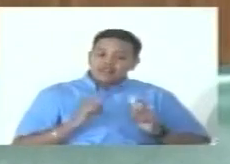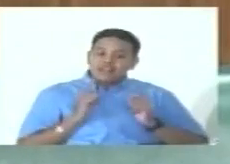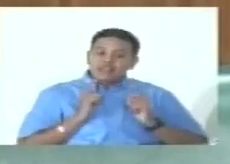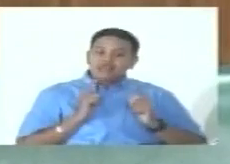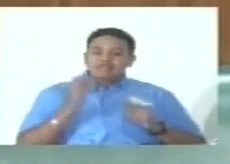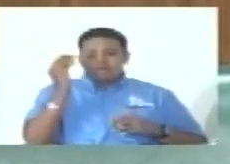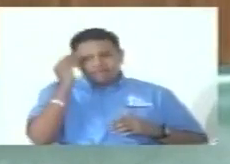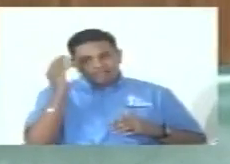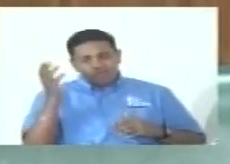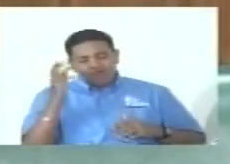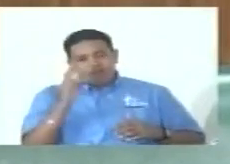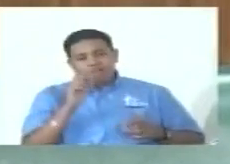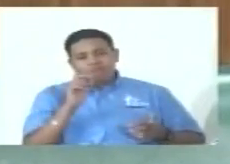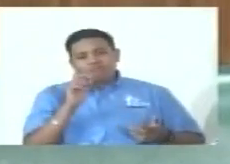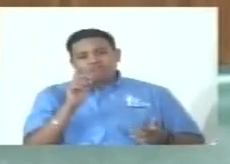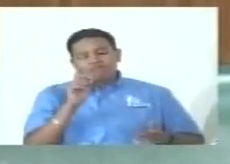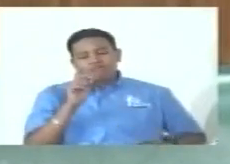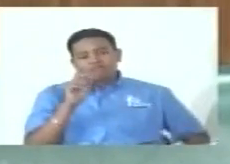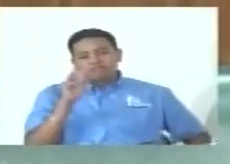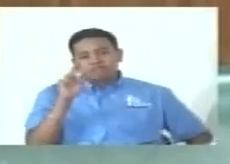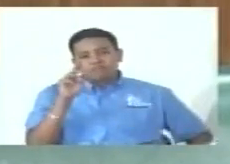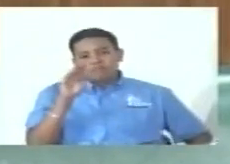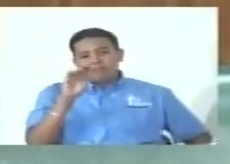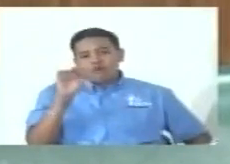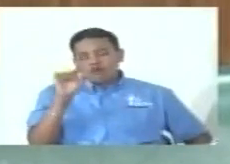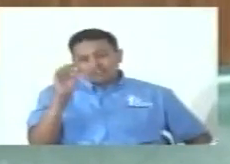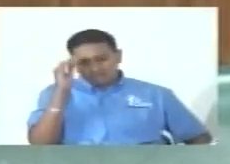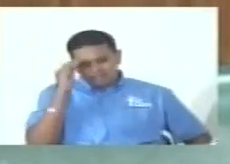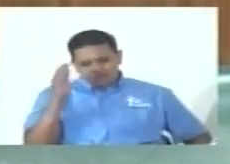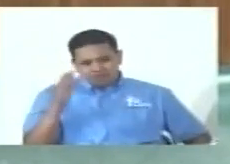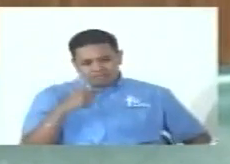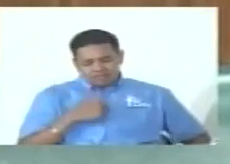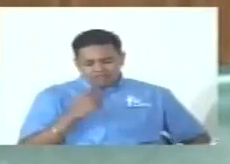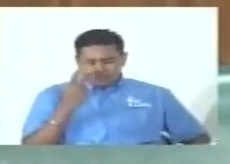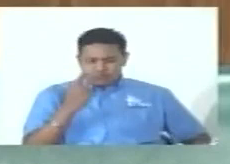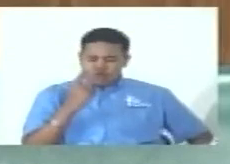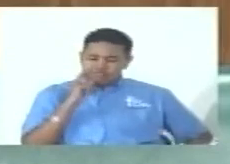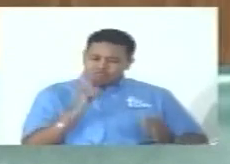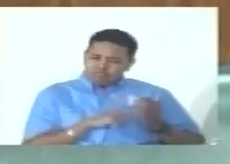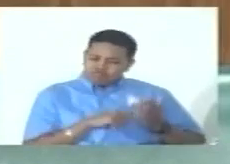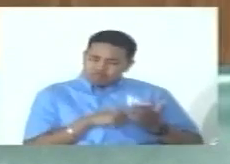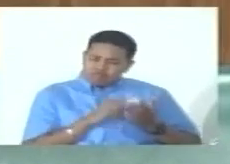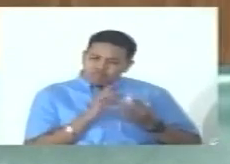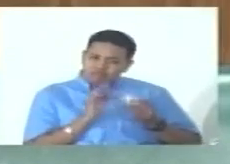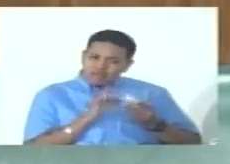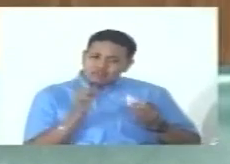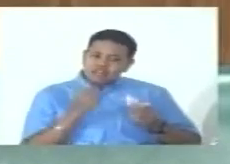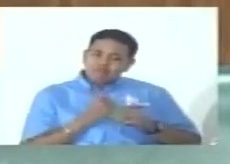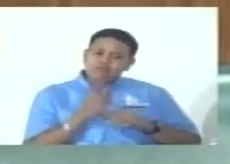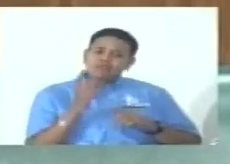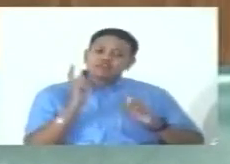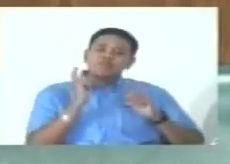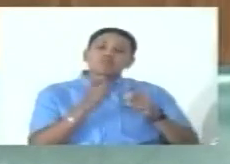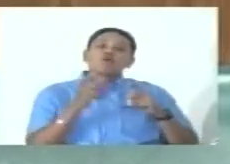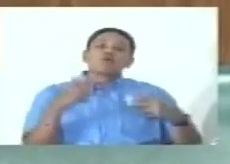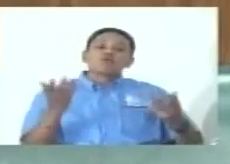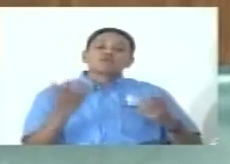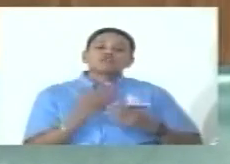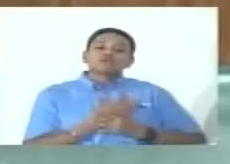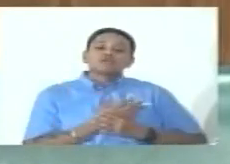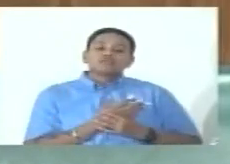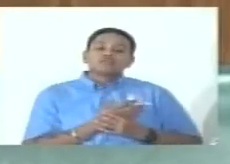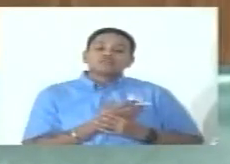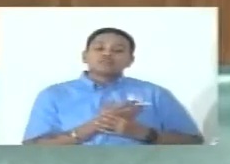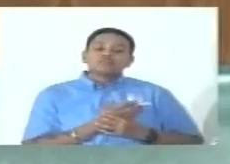And that note from MP Bunting made the point that there